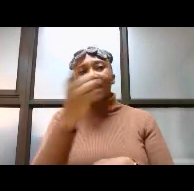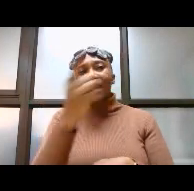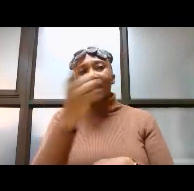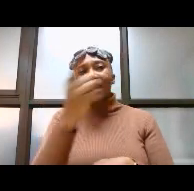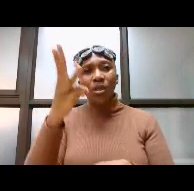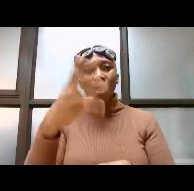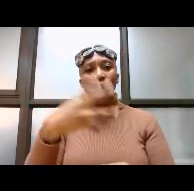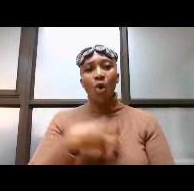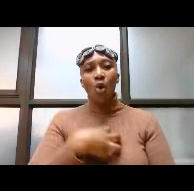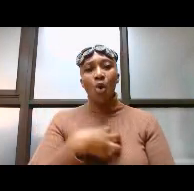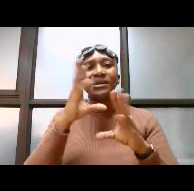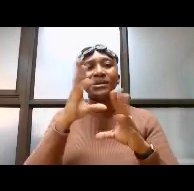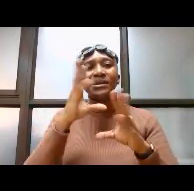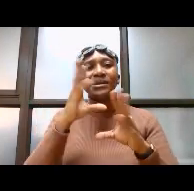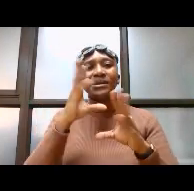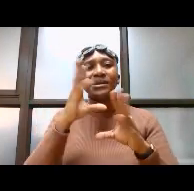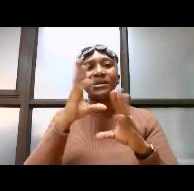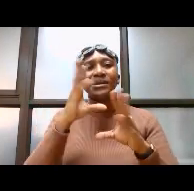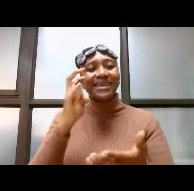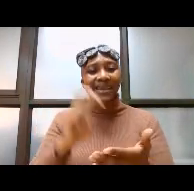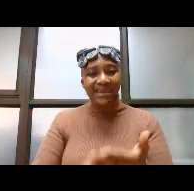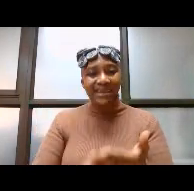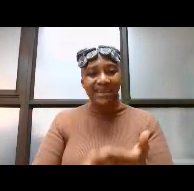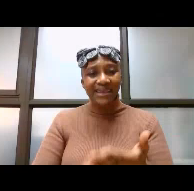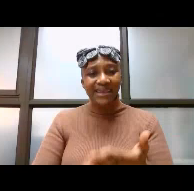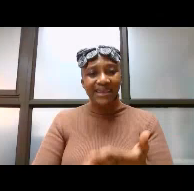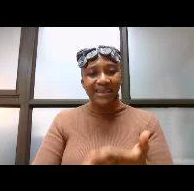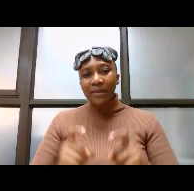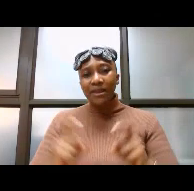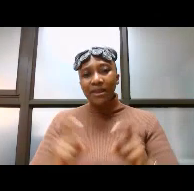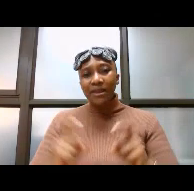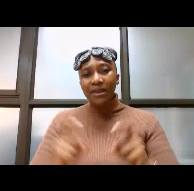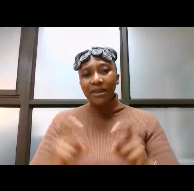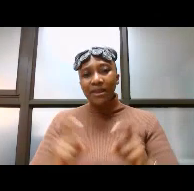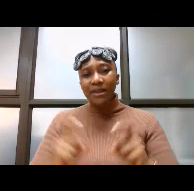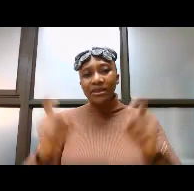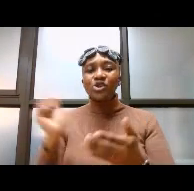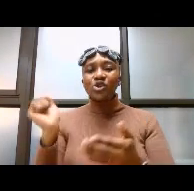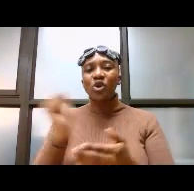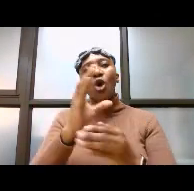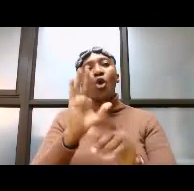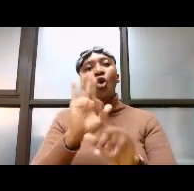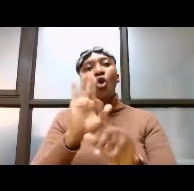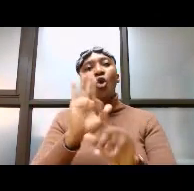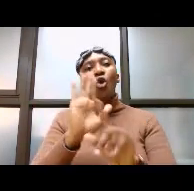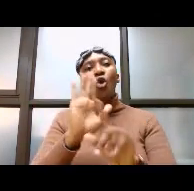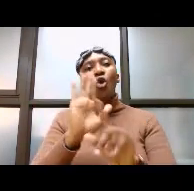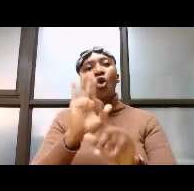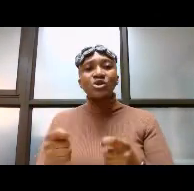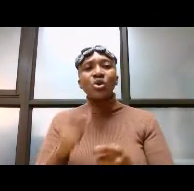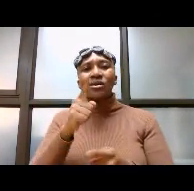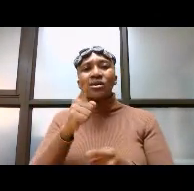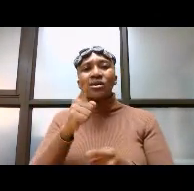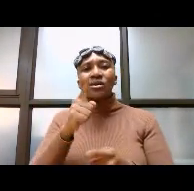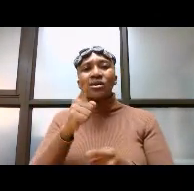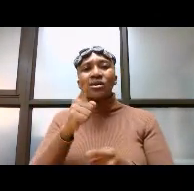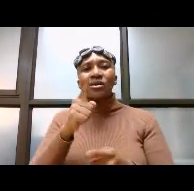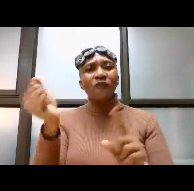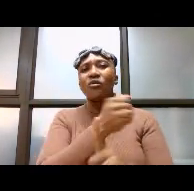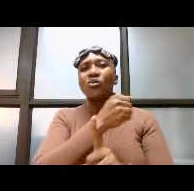needs, the immediate needs, not the needs of the colonizer. So these issues of being exploited by the